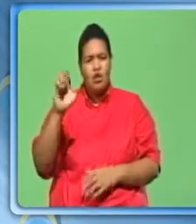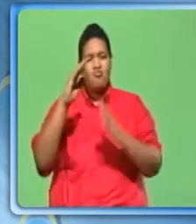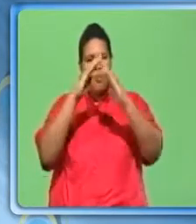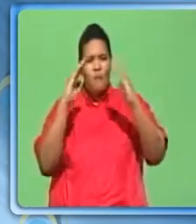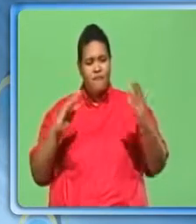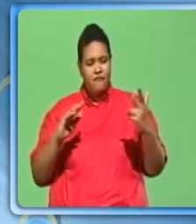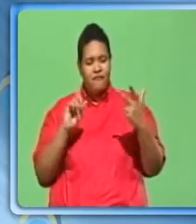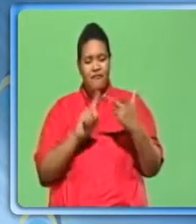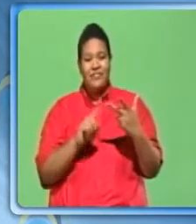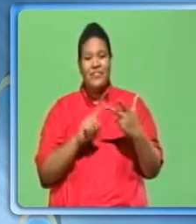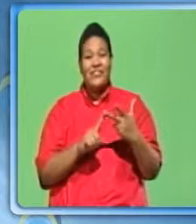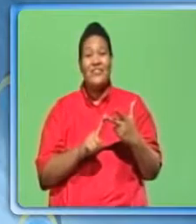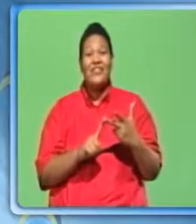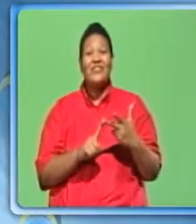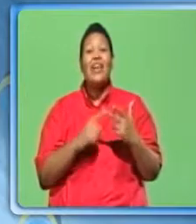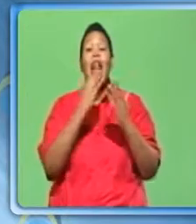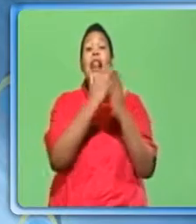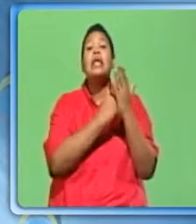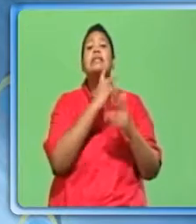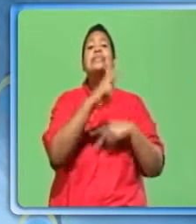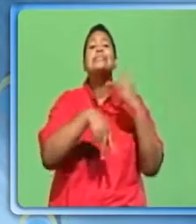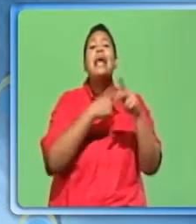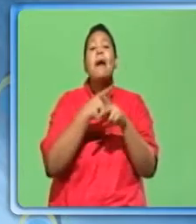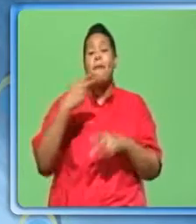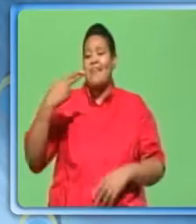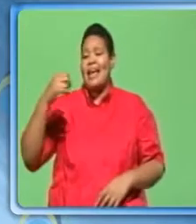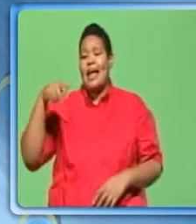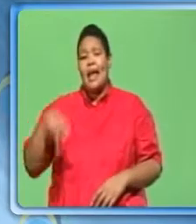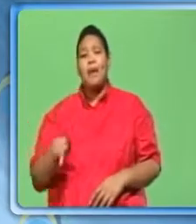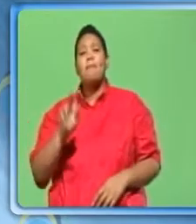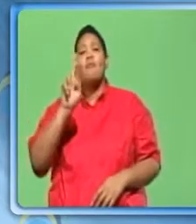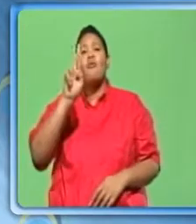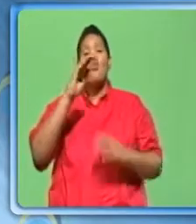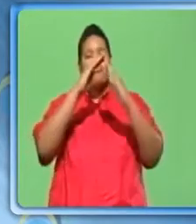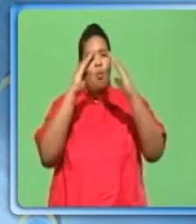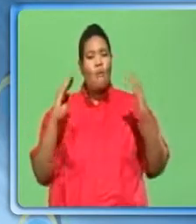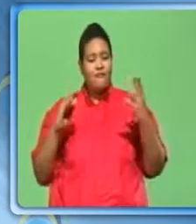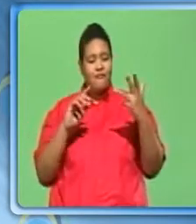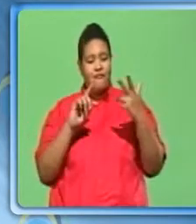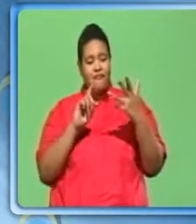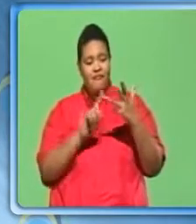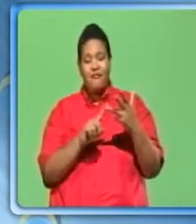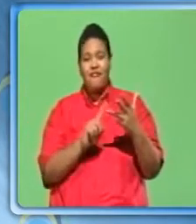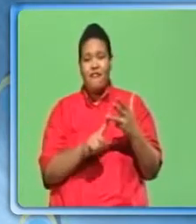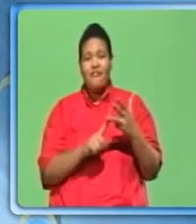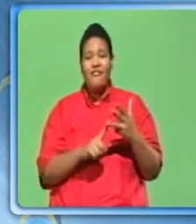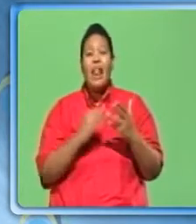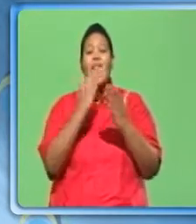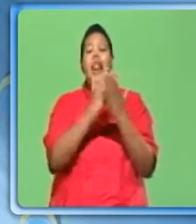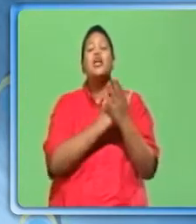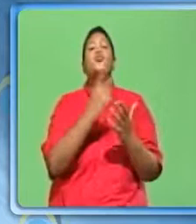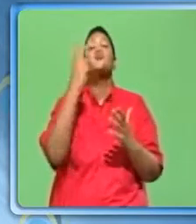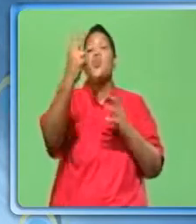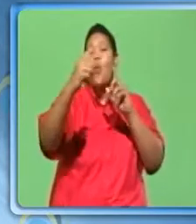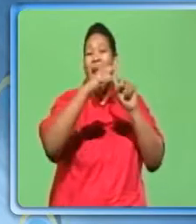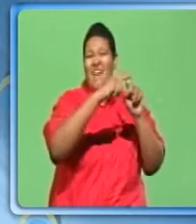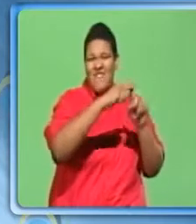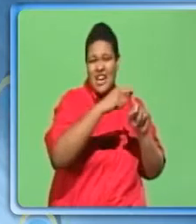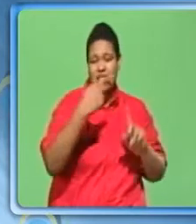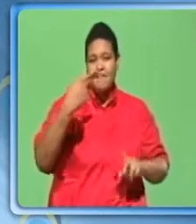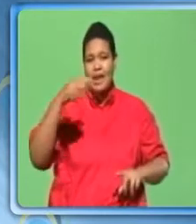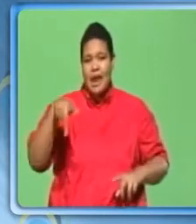3. List the type of hip roofs. 4. List 2 advantages of hip